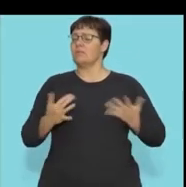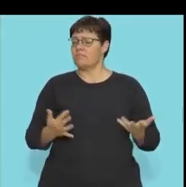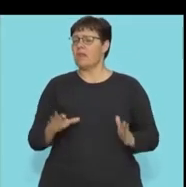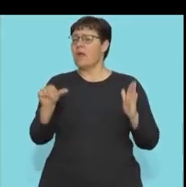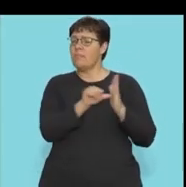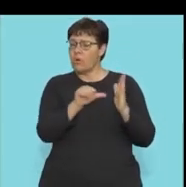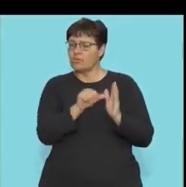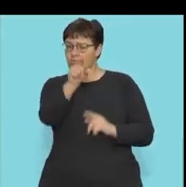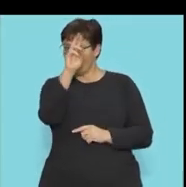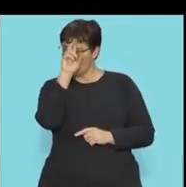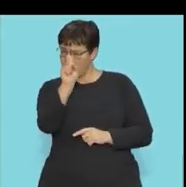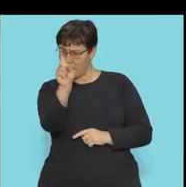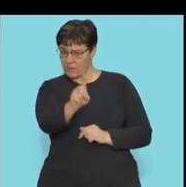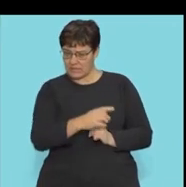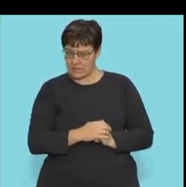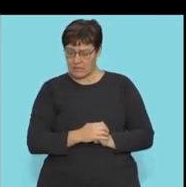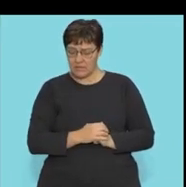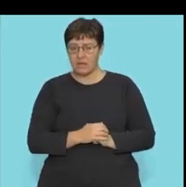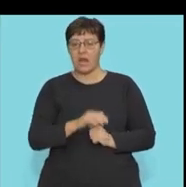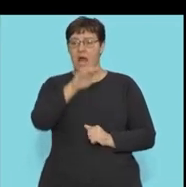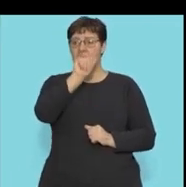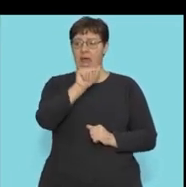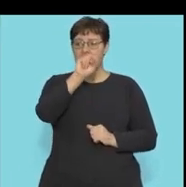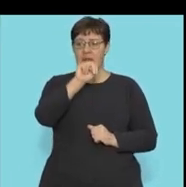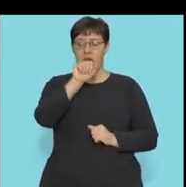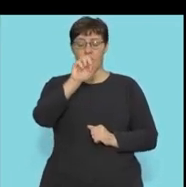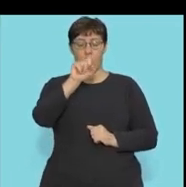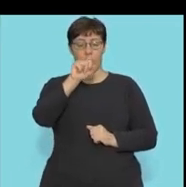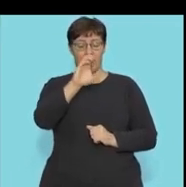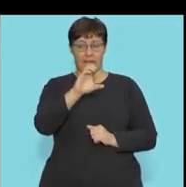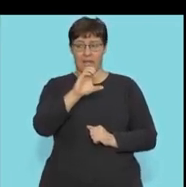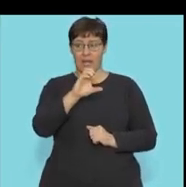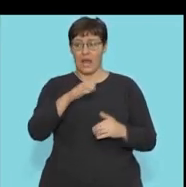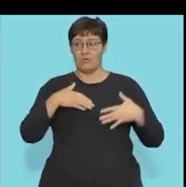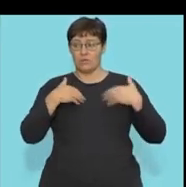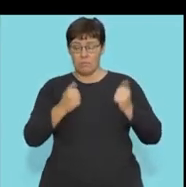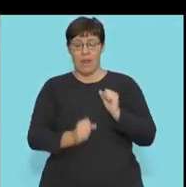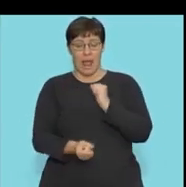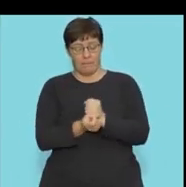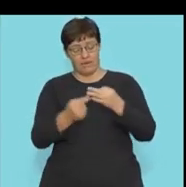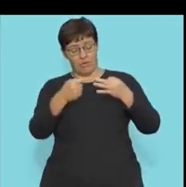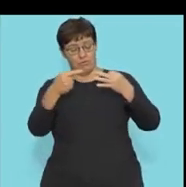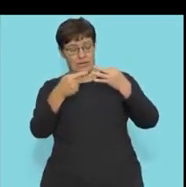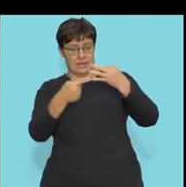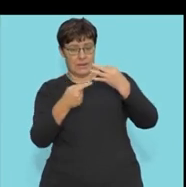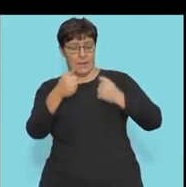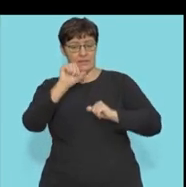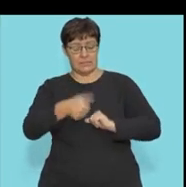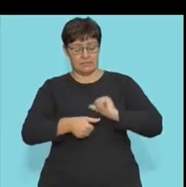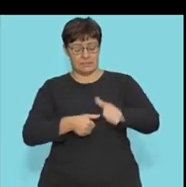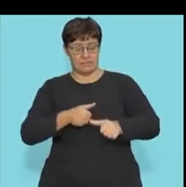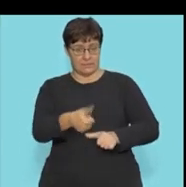So guys, it's important that we remember that the stages of anaerobic respiration take place in 3 separate